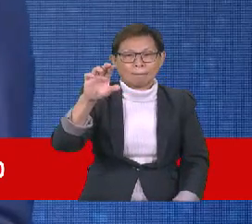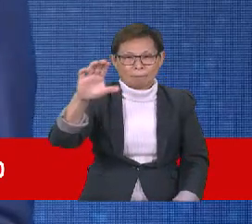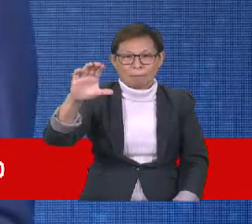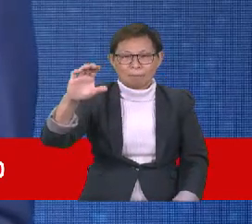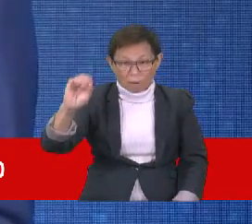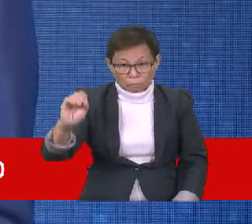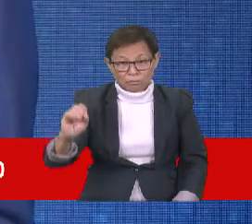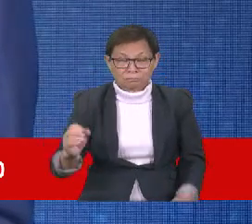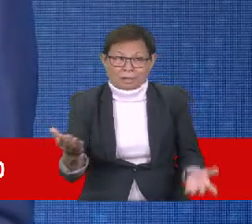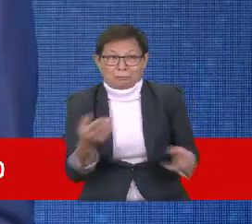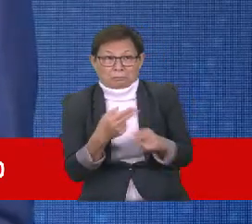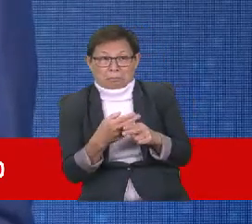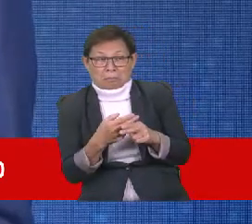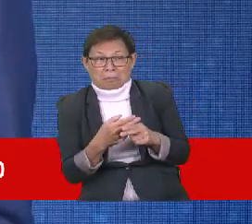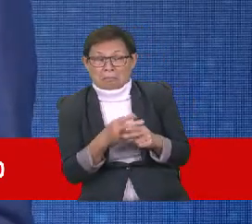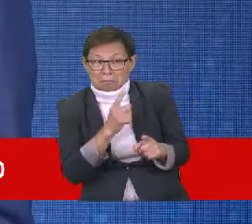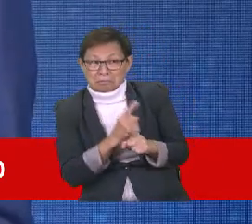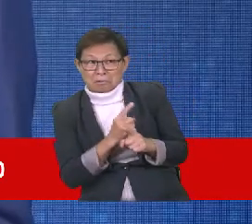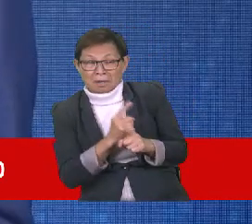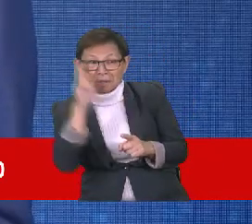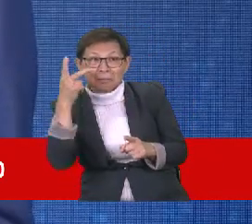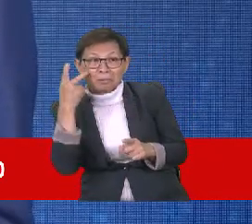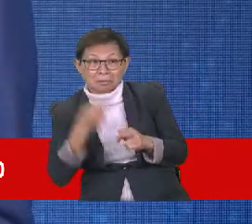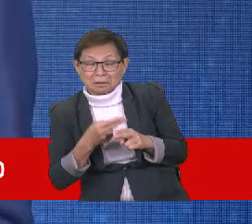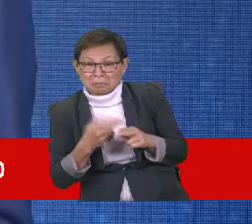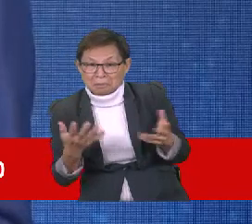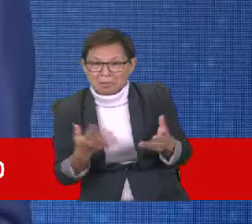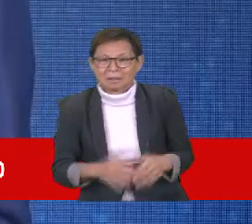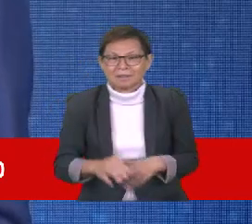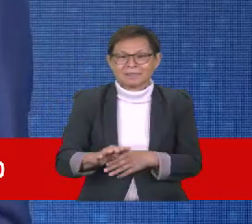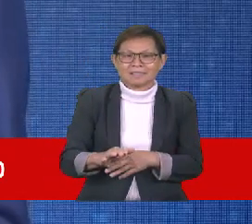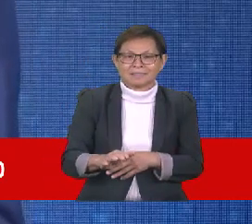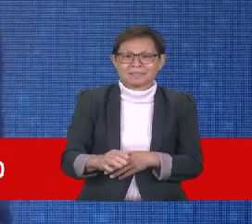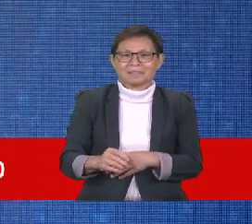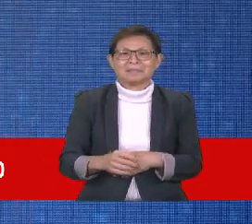whether there's a correct diplomatic name. I mean, I'll be guided by the foreign minister.